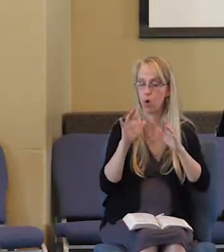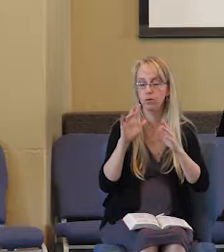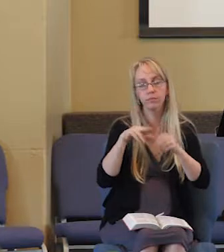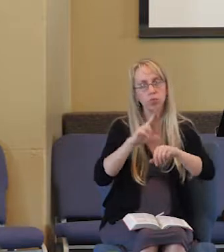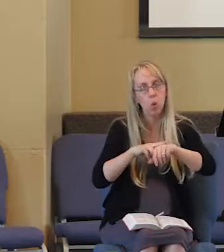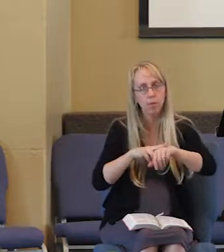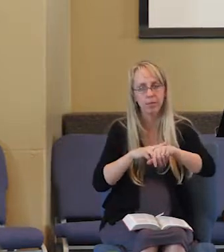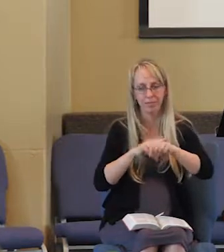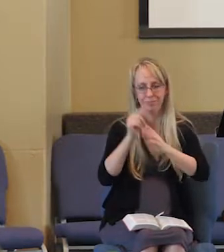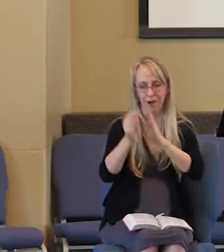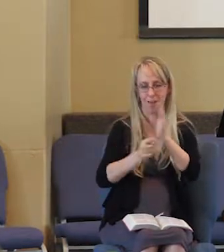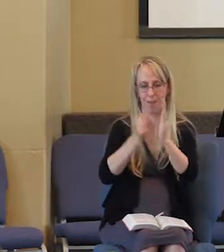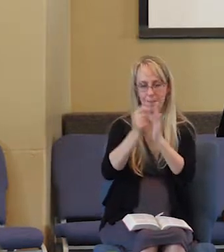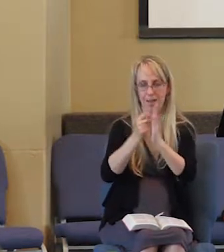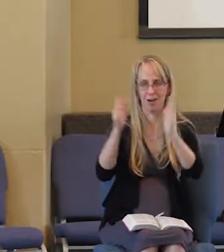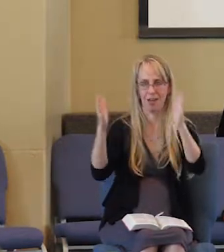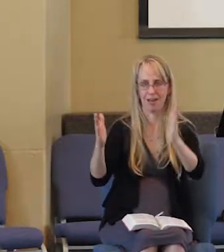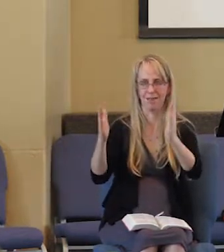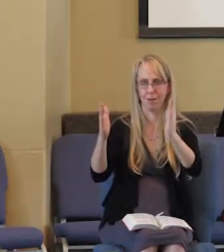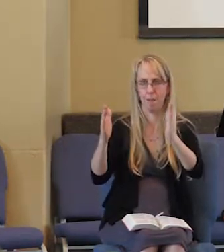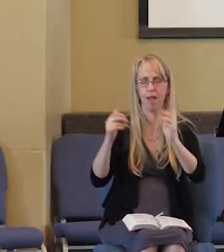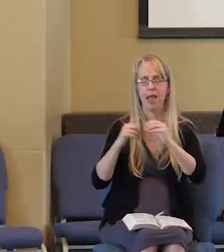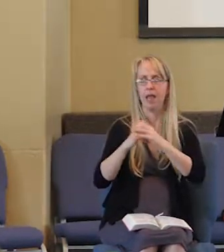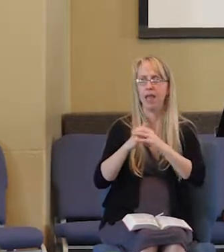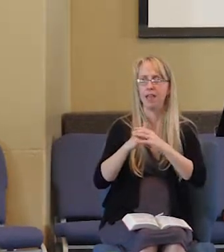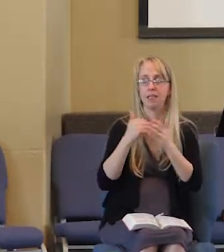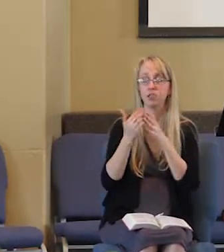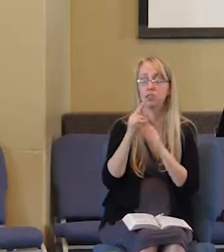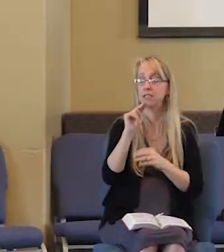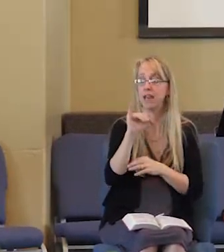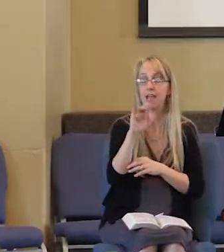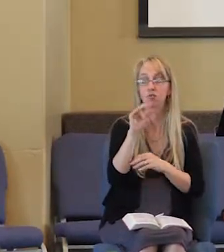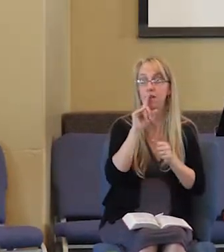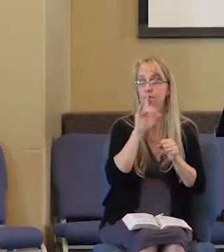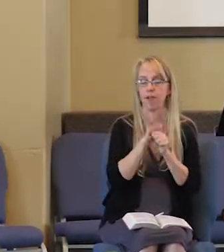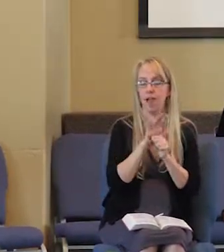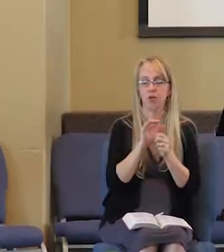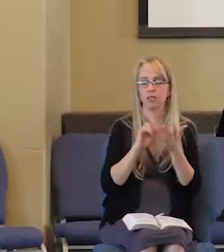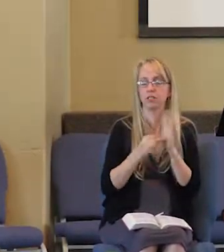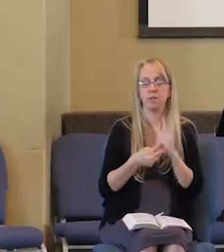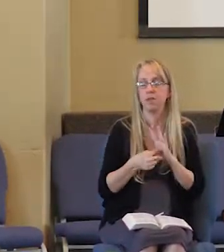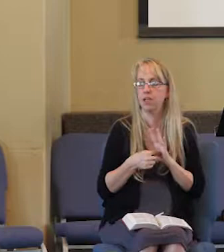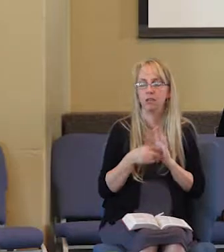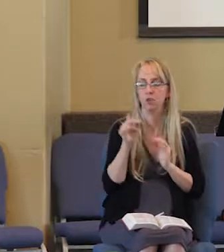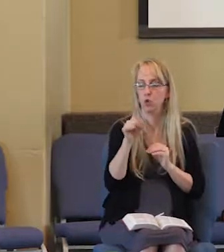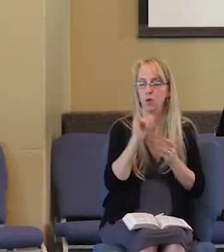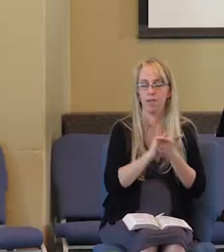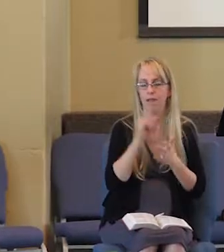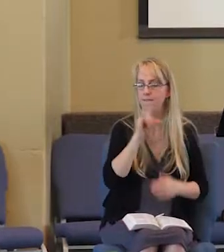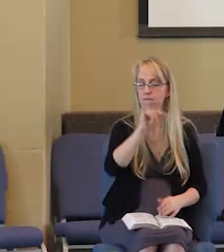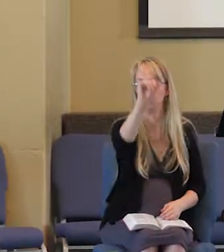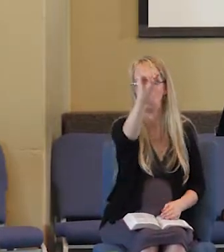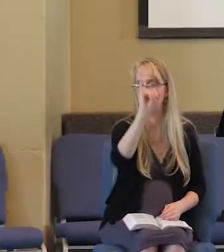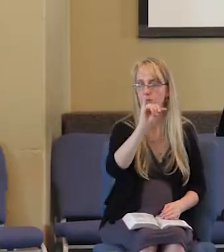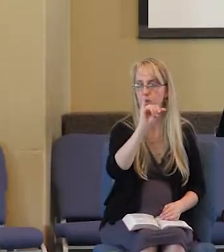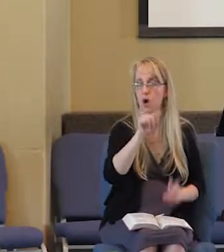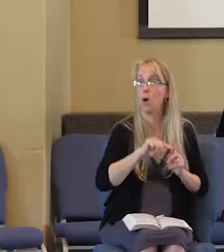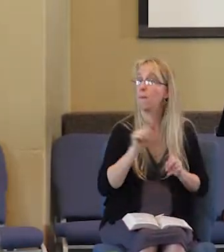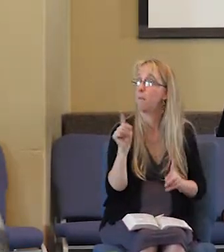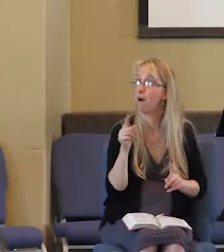a period of time. Just because you were a Nazirite and took the vow didn't mean you were that